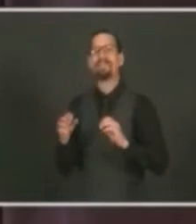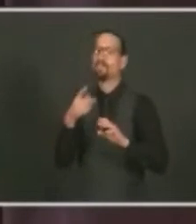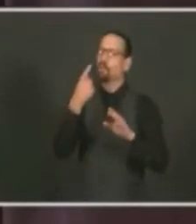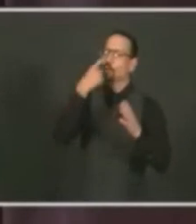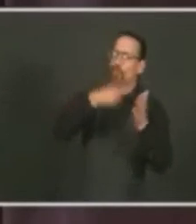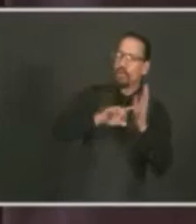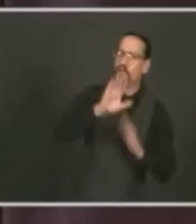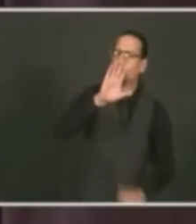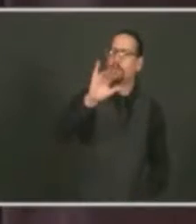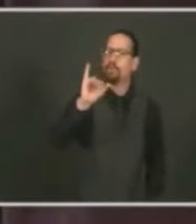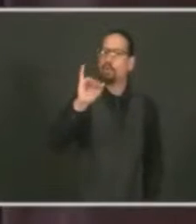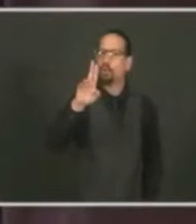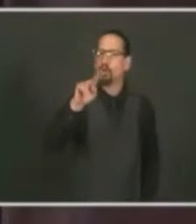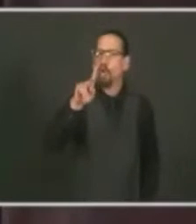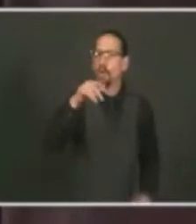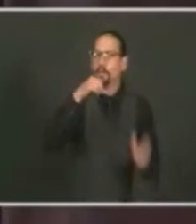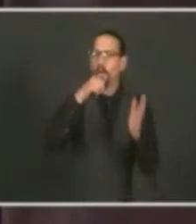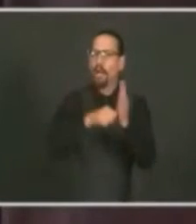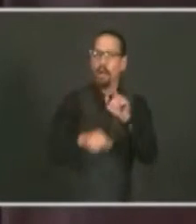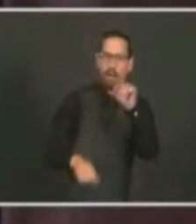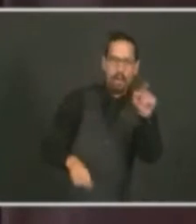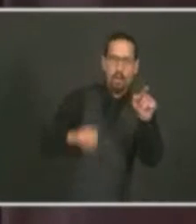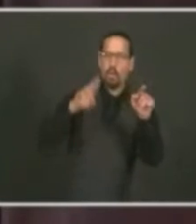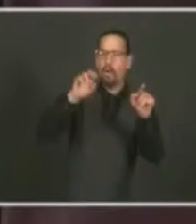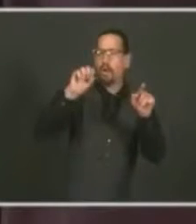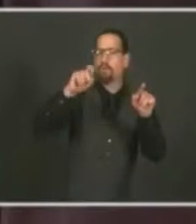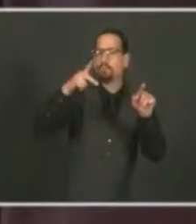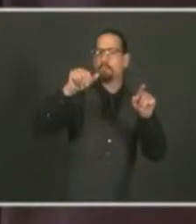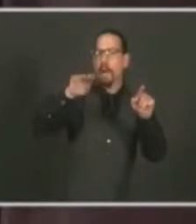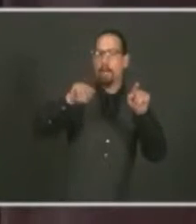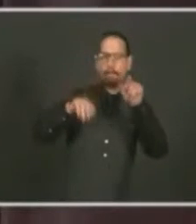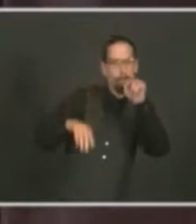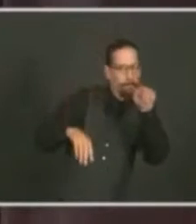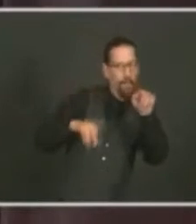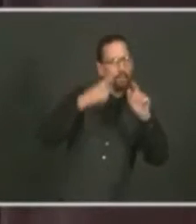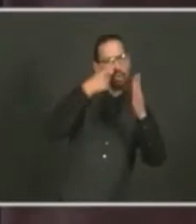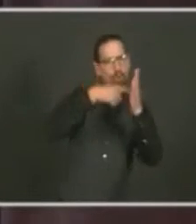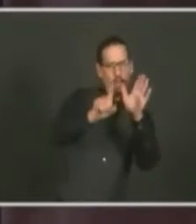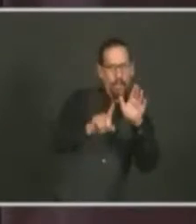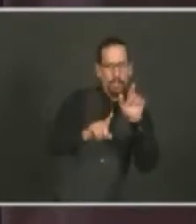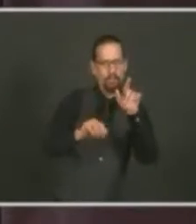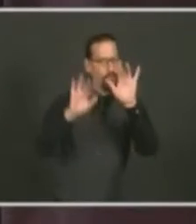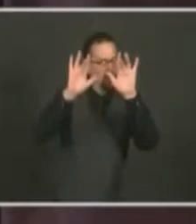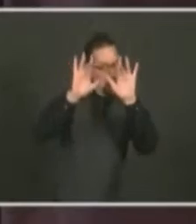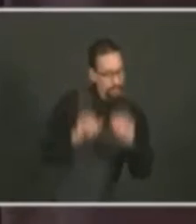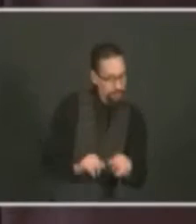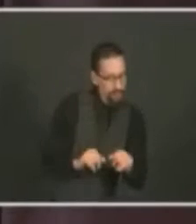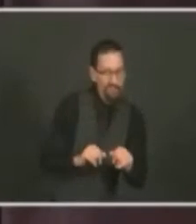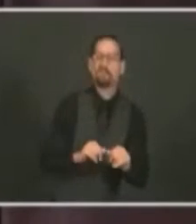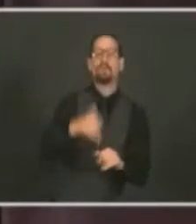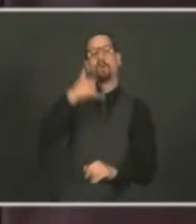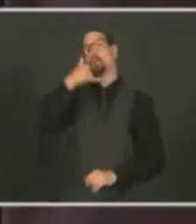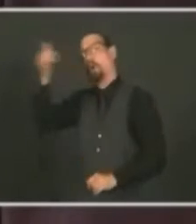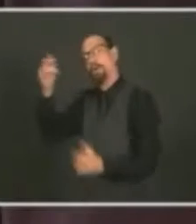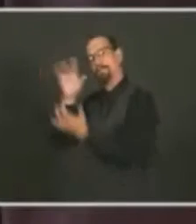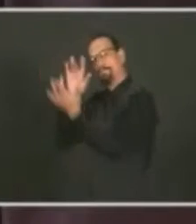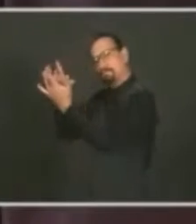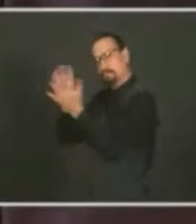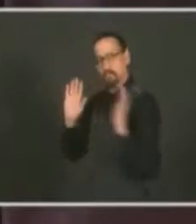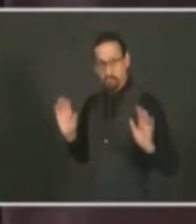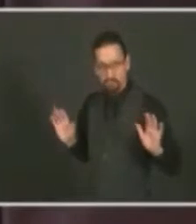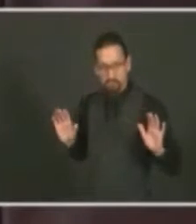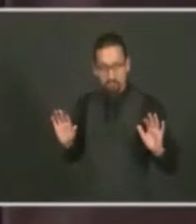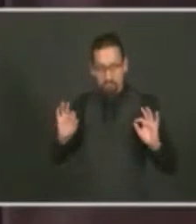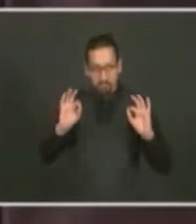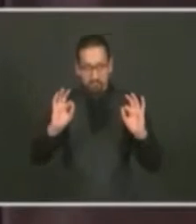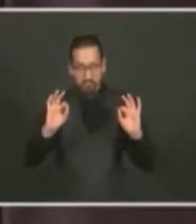what's going on. So I hope that's clear. And again, as I said, in a couple of weeks, we're going to be rolling out an online